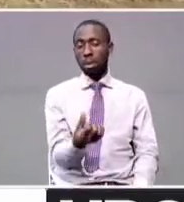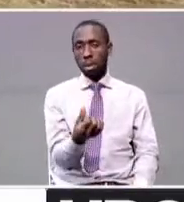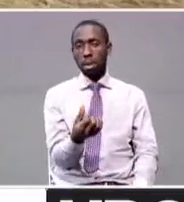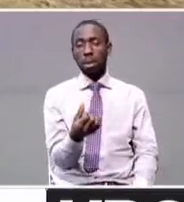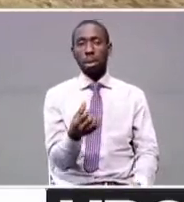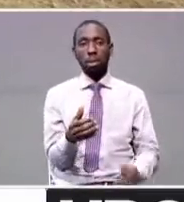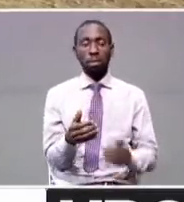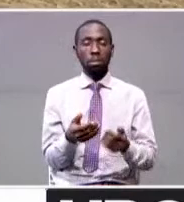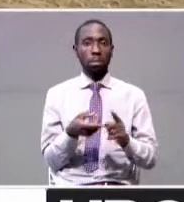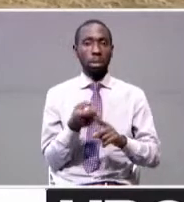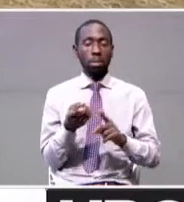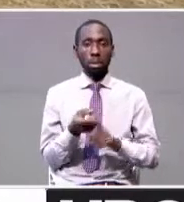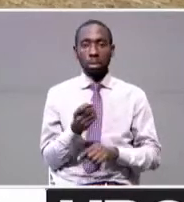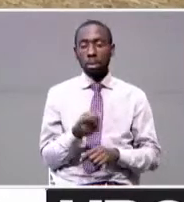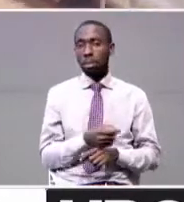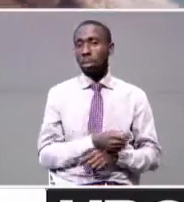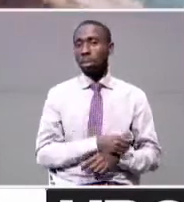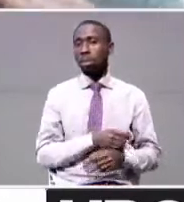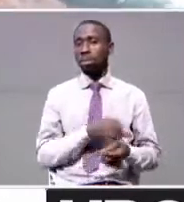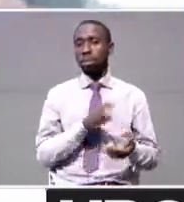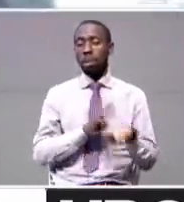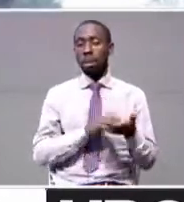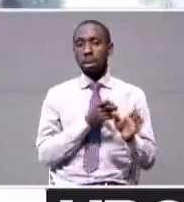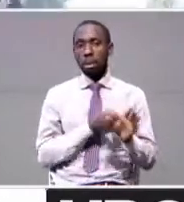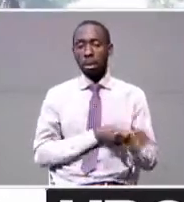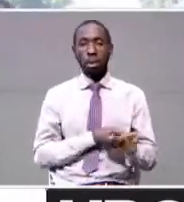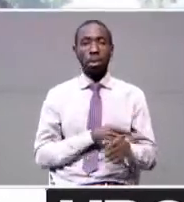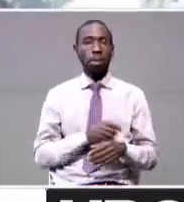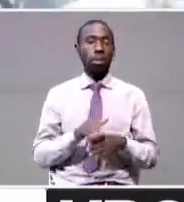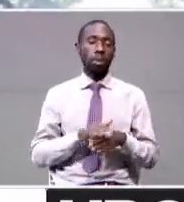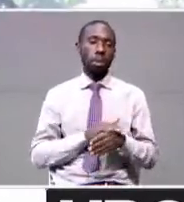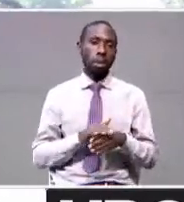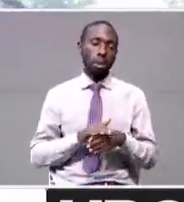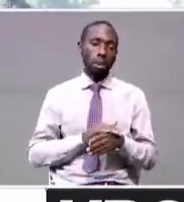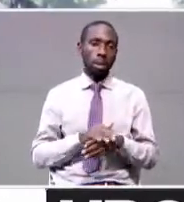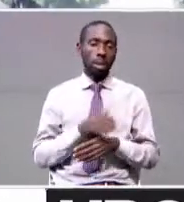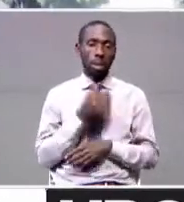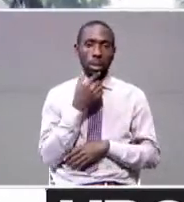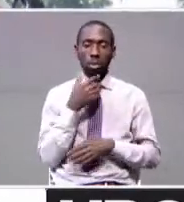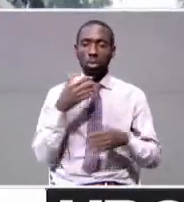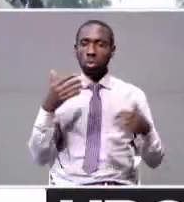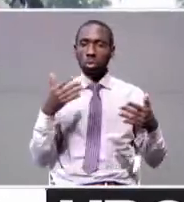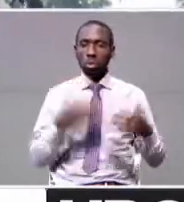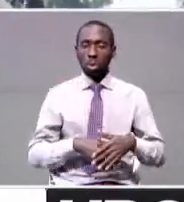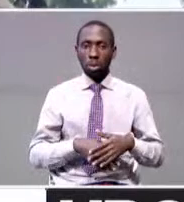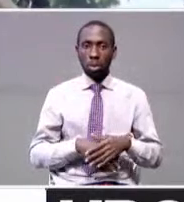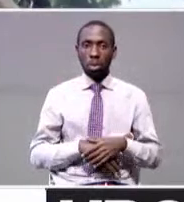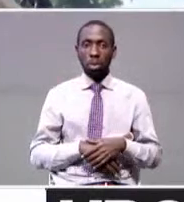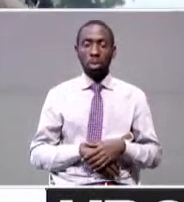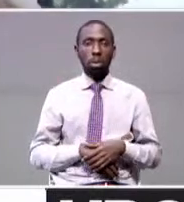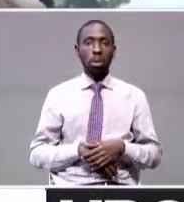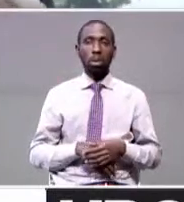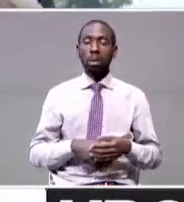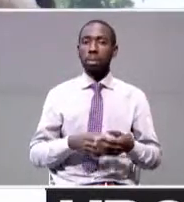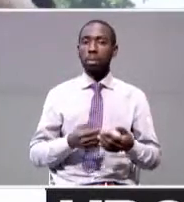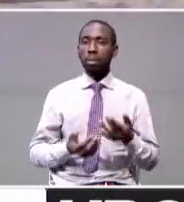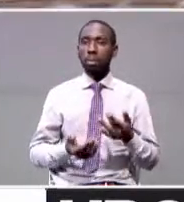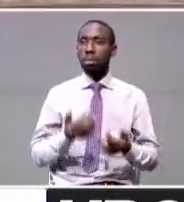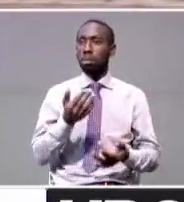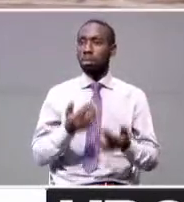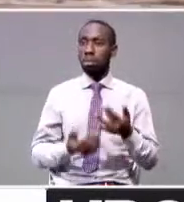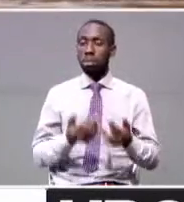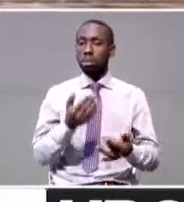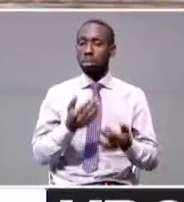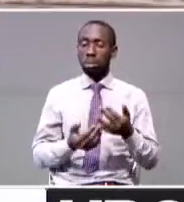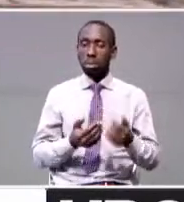2010 Obuganda bwazuukukira mu biwoobe omuliro nabuli kati ogutannamanyika gye gwava gwakwata ennyumba muzibwazaalampanga